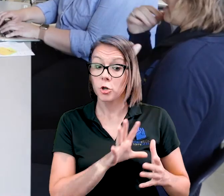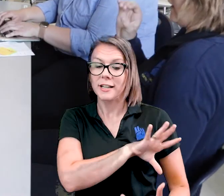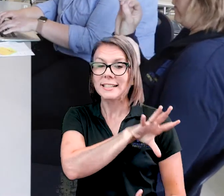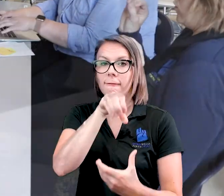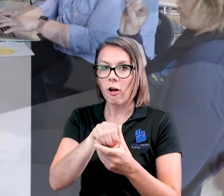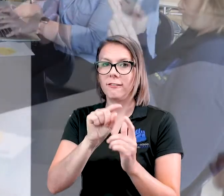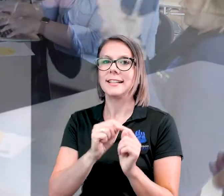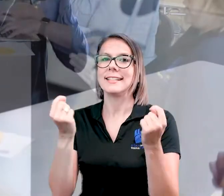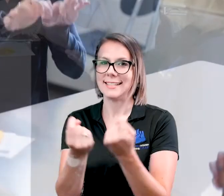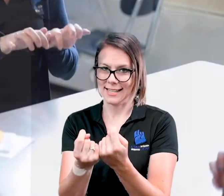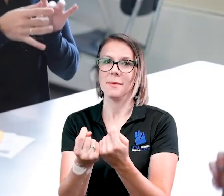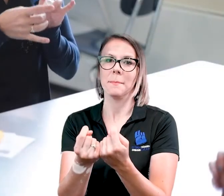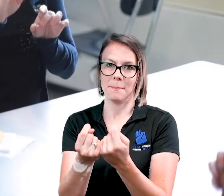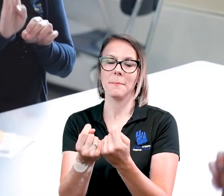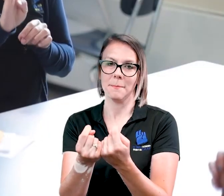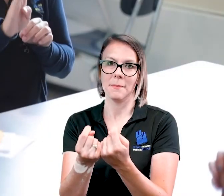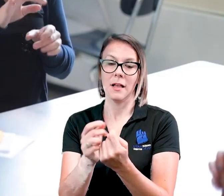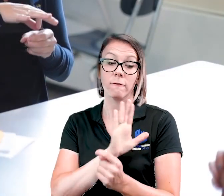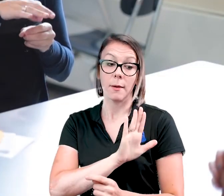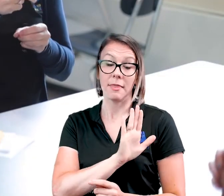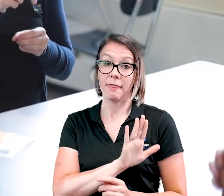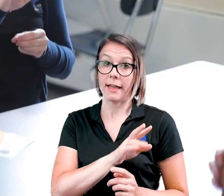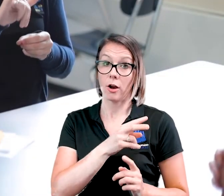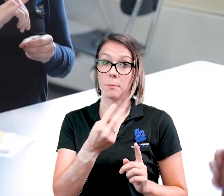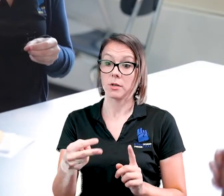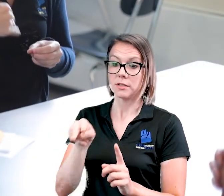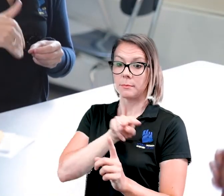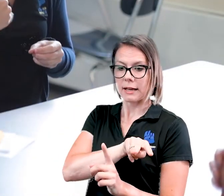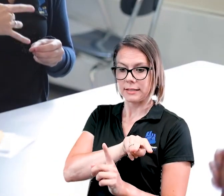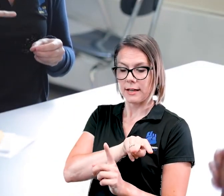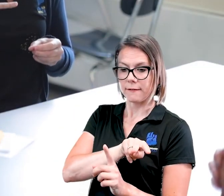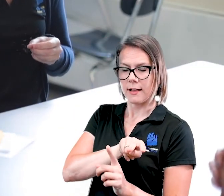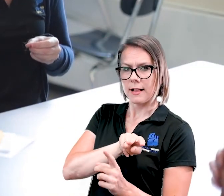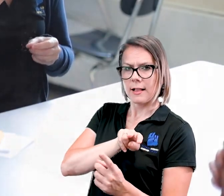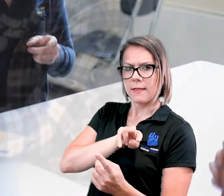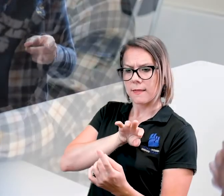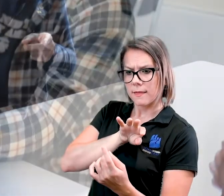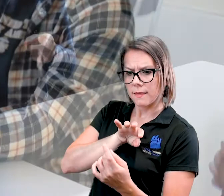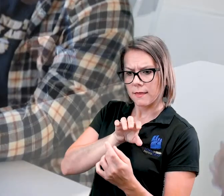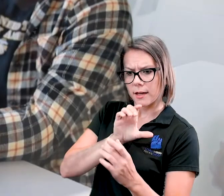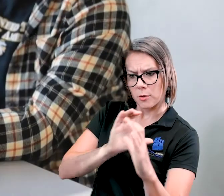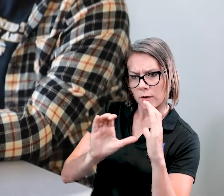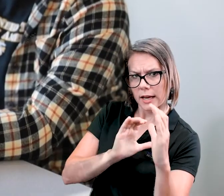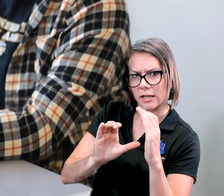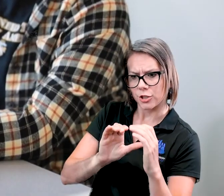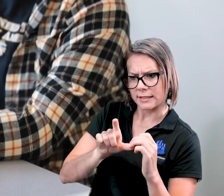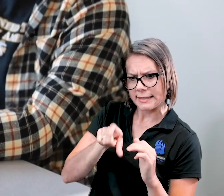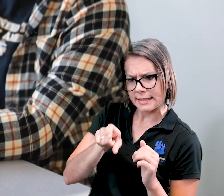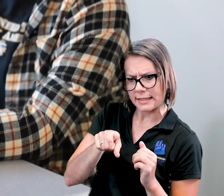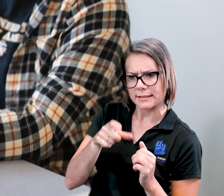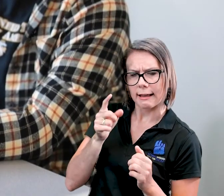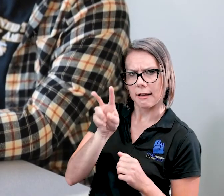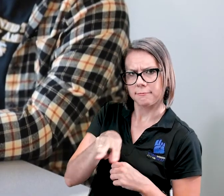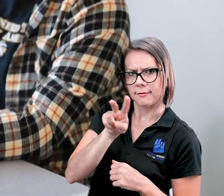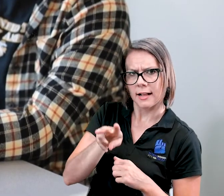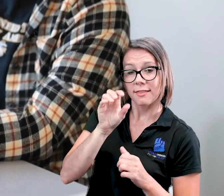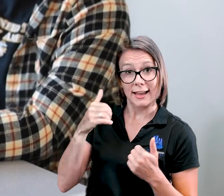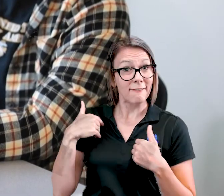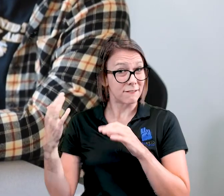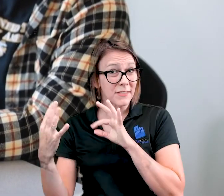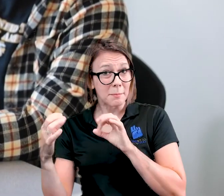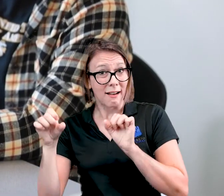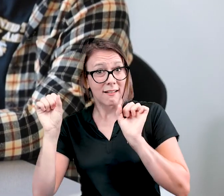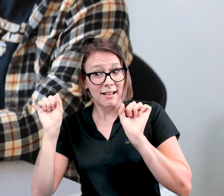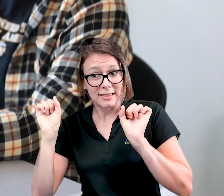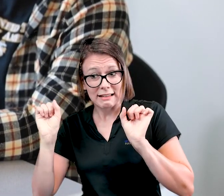of that IEP team, and they have valuable feedback on the communication needs of that deaf student in your classroom, as